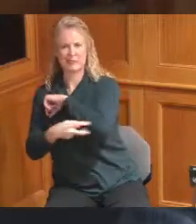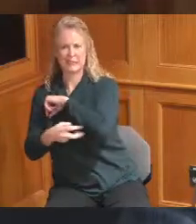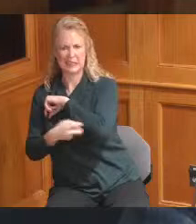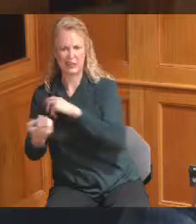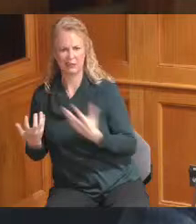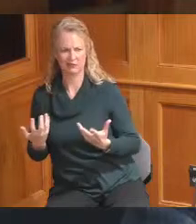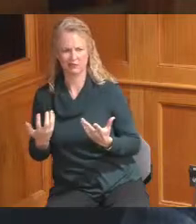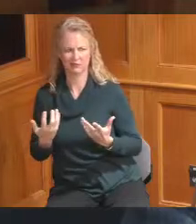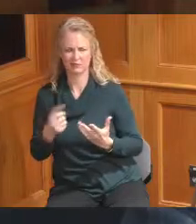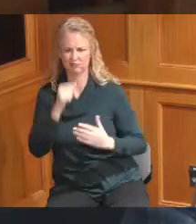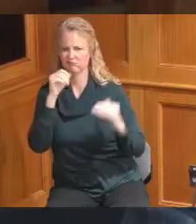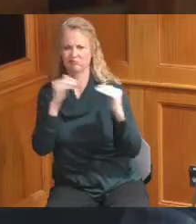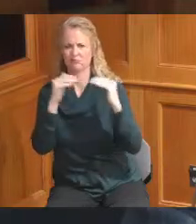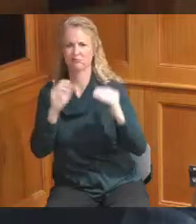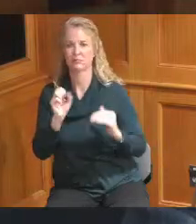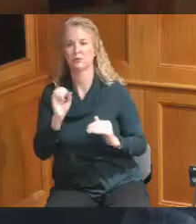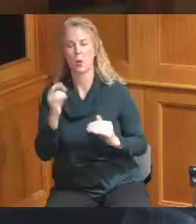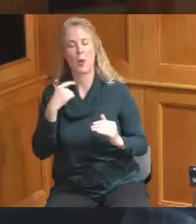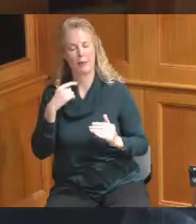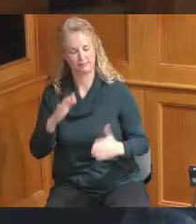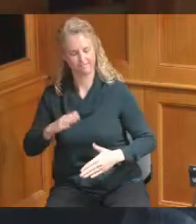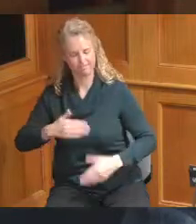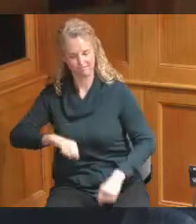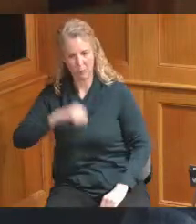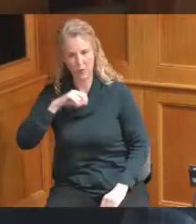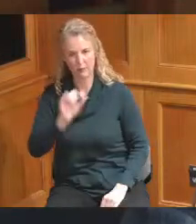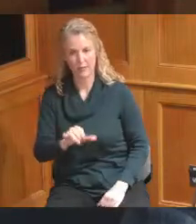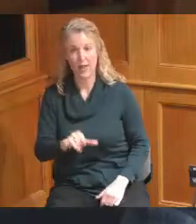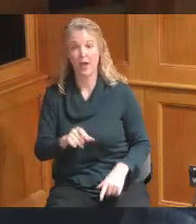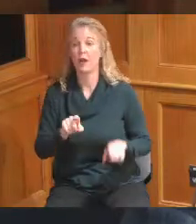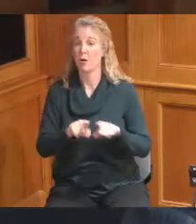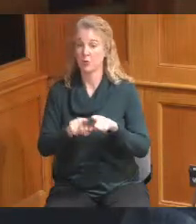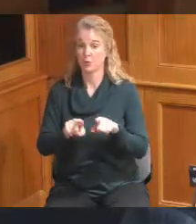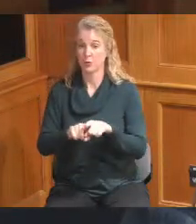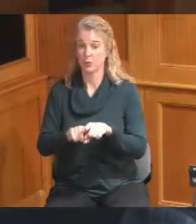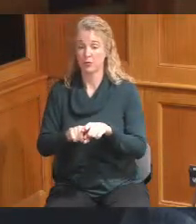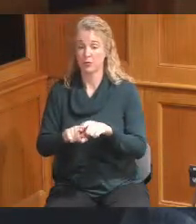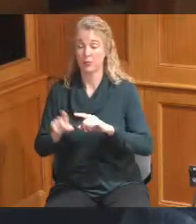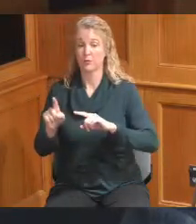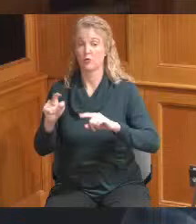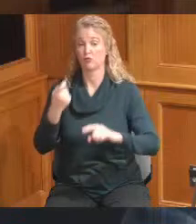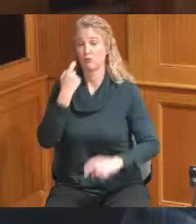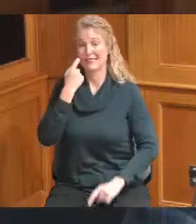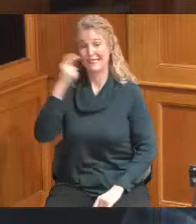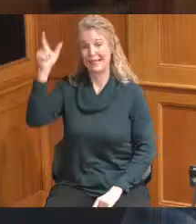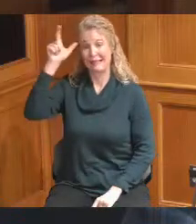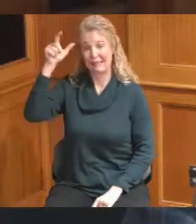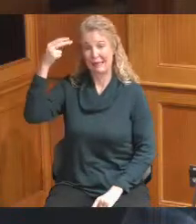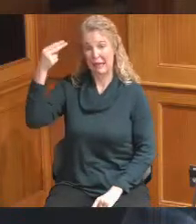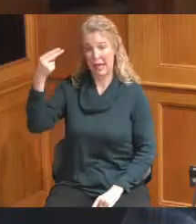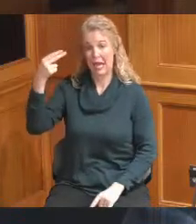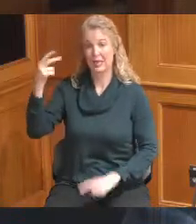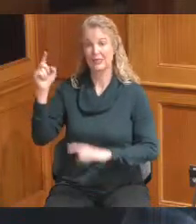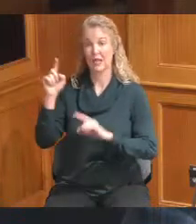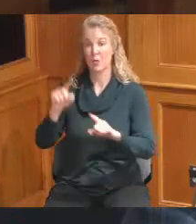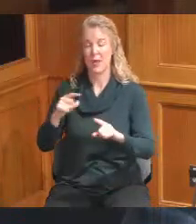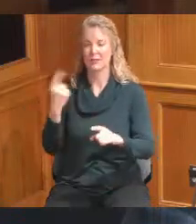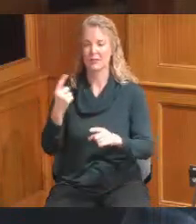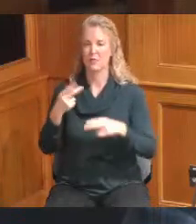townships. So I thought that was great. Also, I was out in Lincoln Heights and participated in a rolling